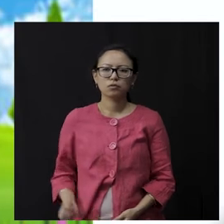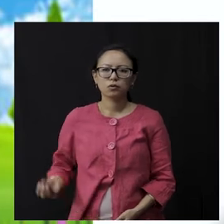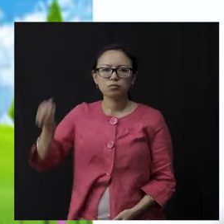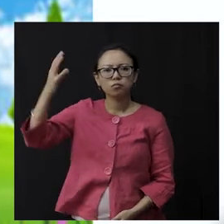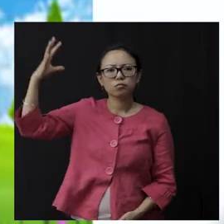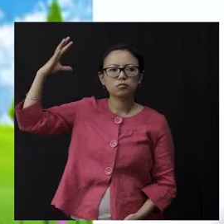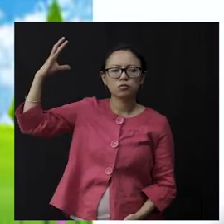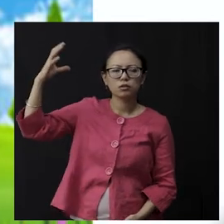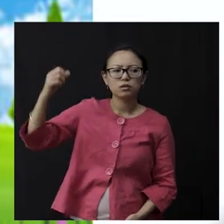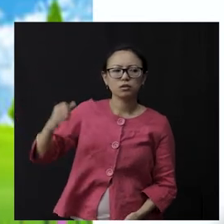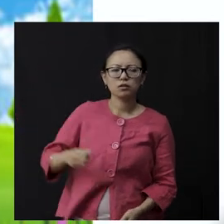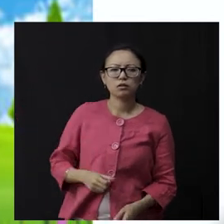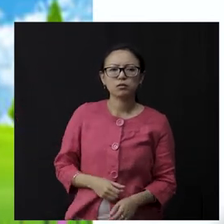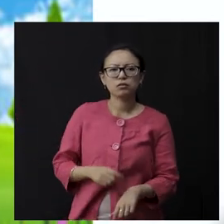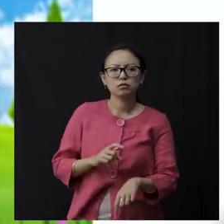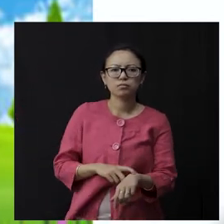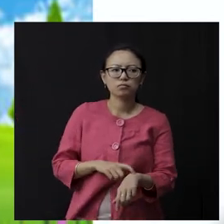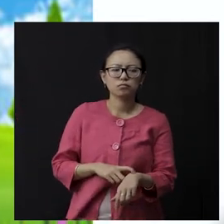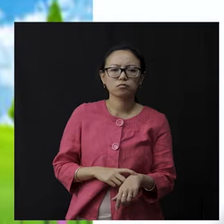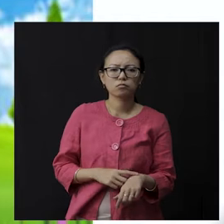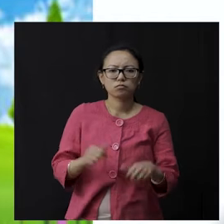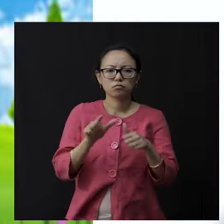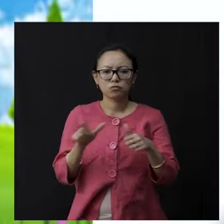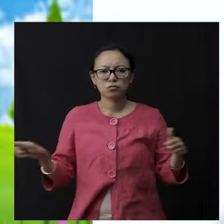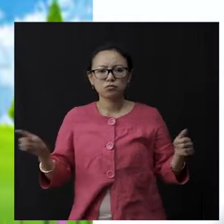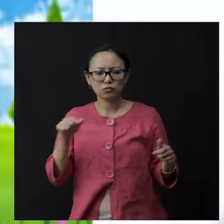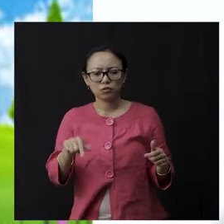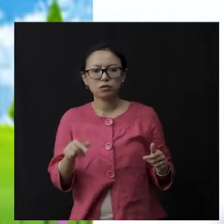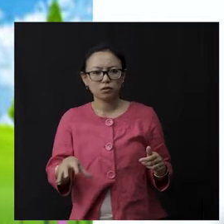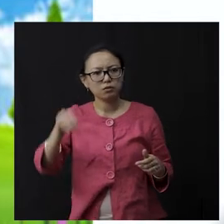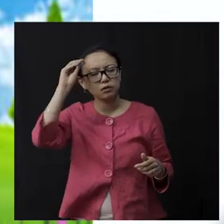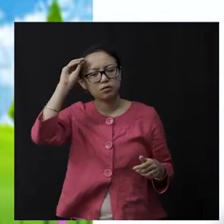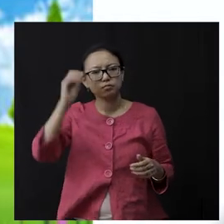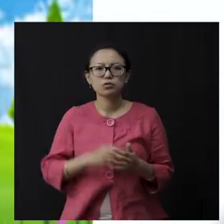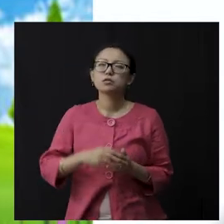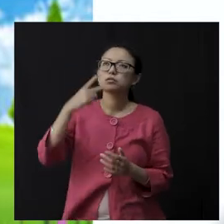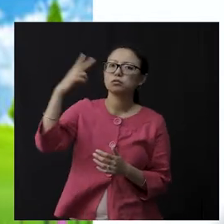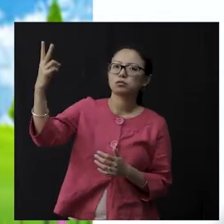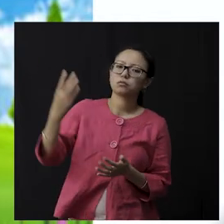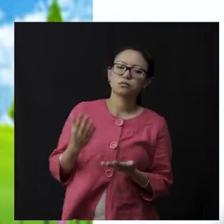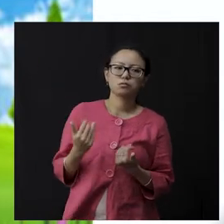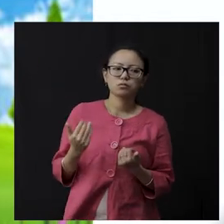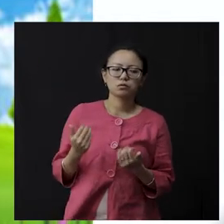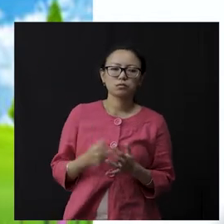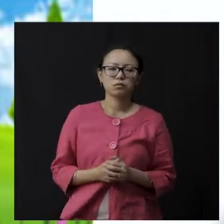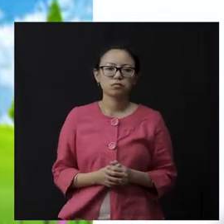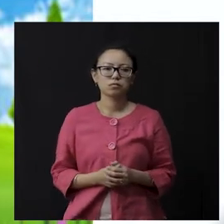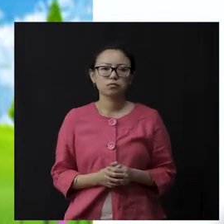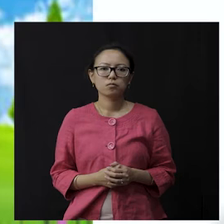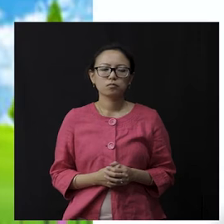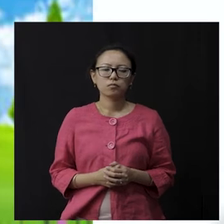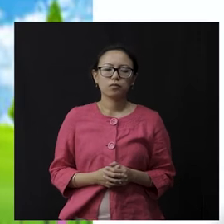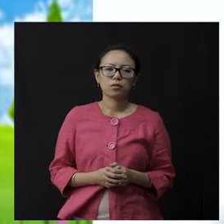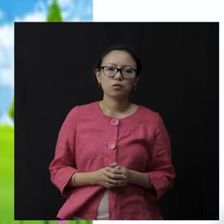during daytime, you will see all these objects in the sky. Okay? Like, and in a clear day, in a bright day, the sky is blue